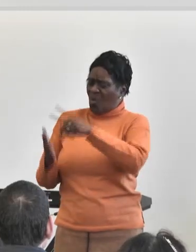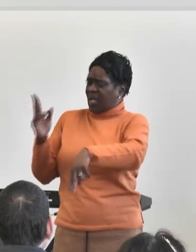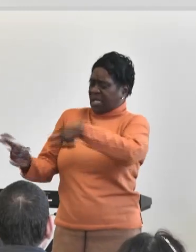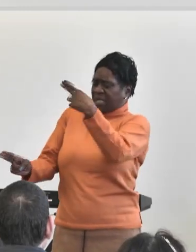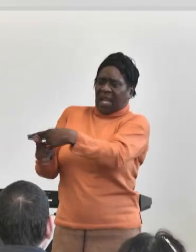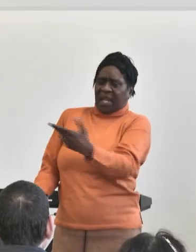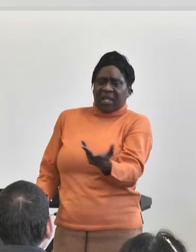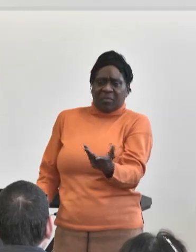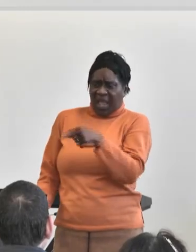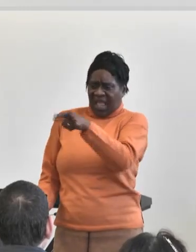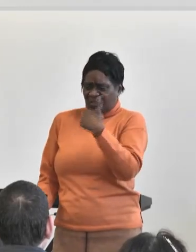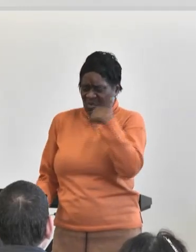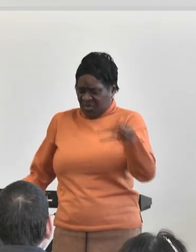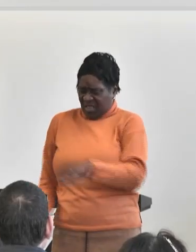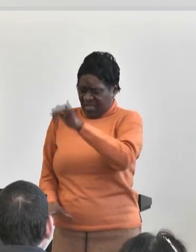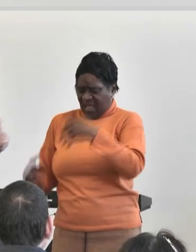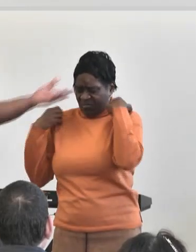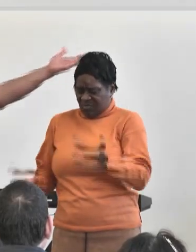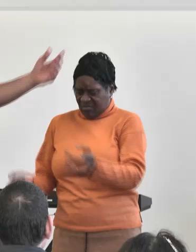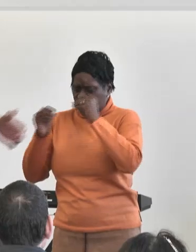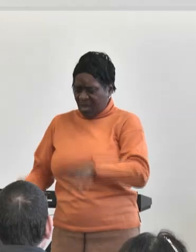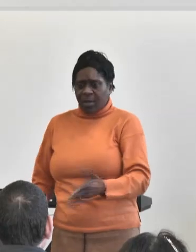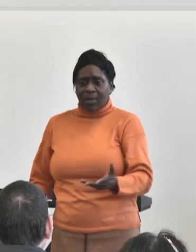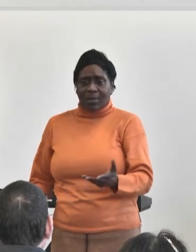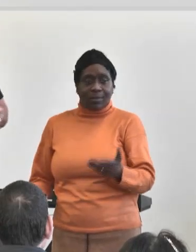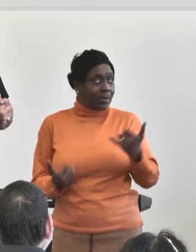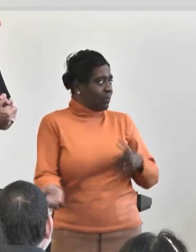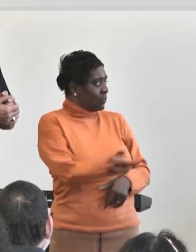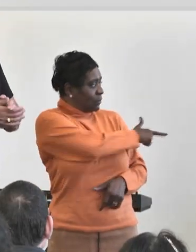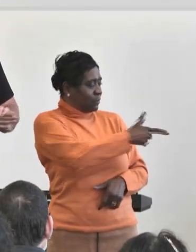name have ye done this? Let's read that in Spanish.